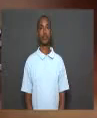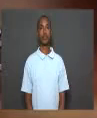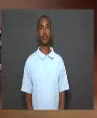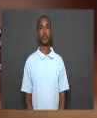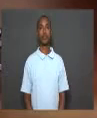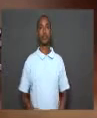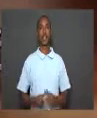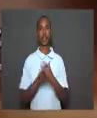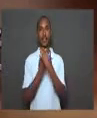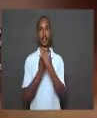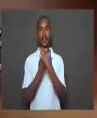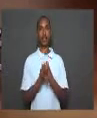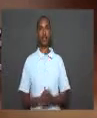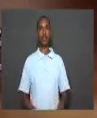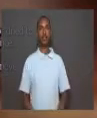Begin.